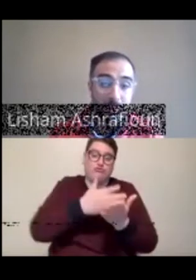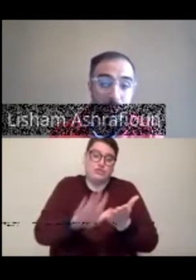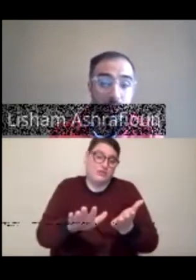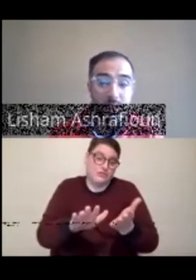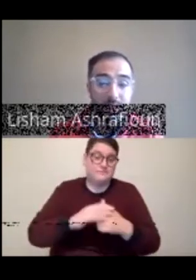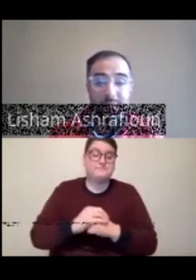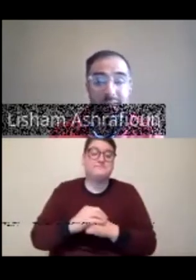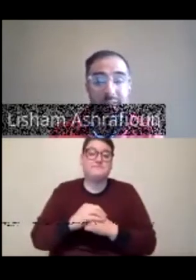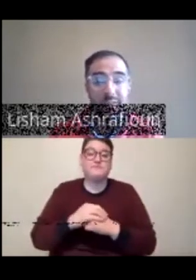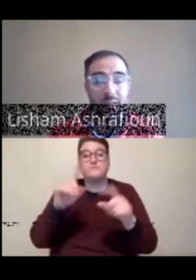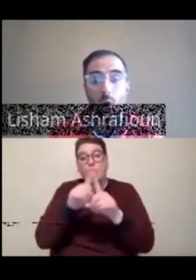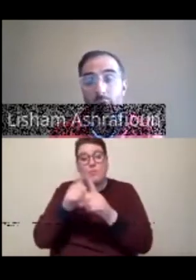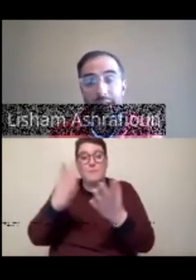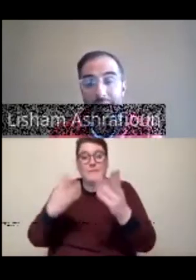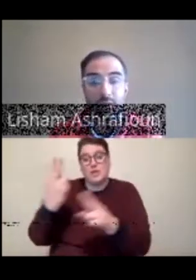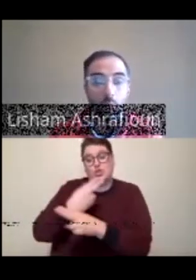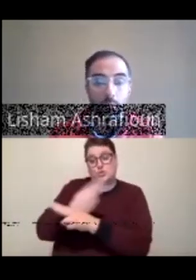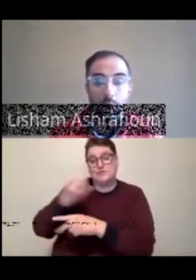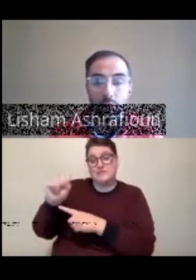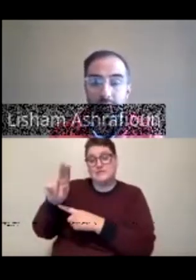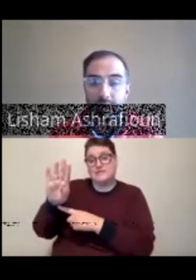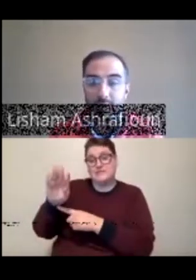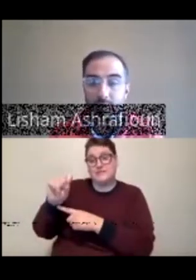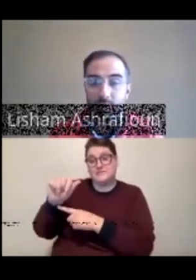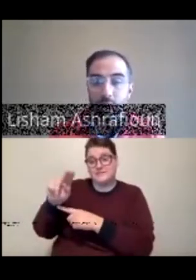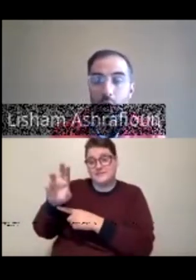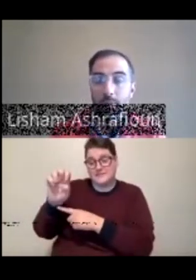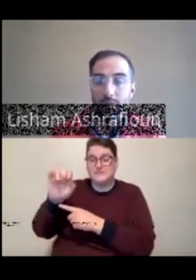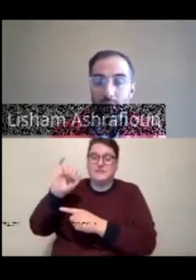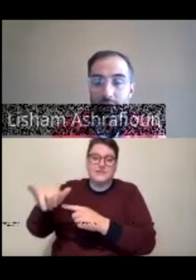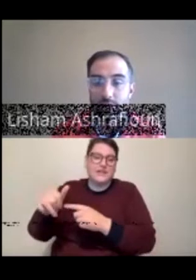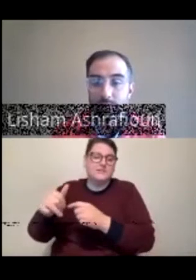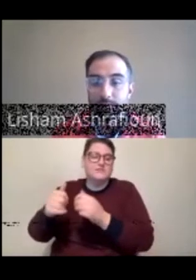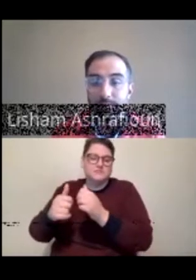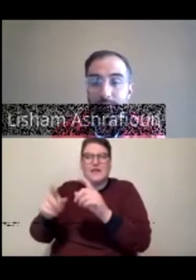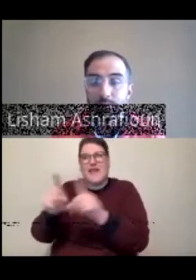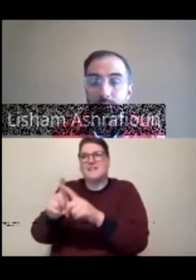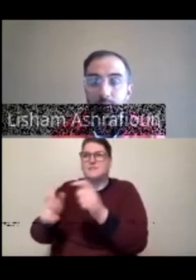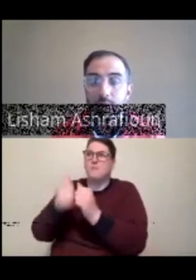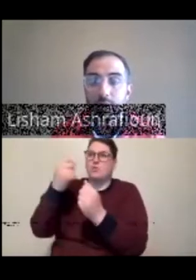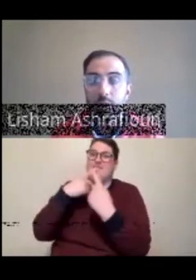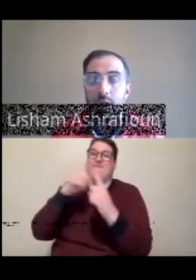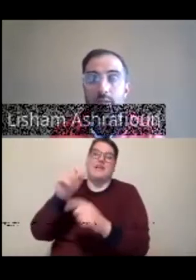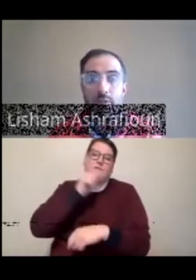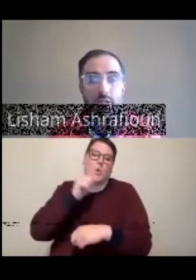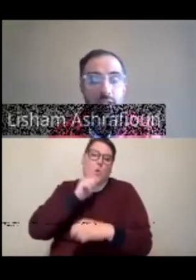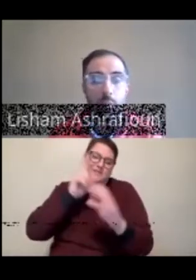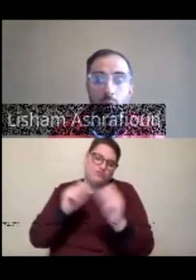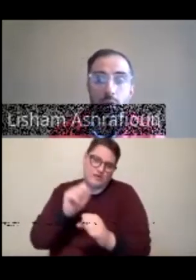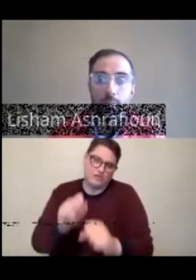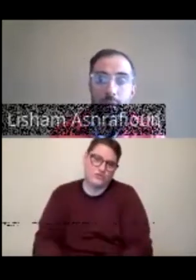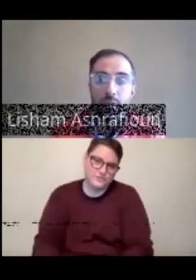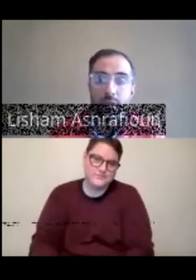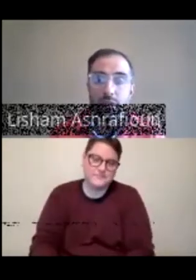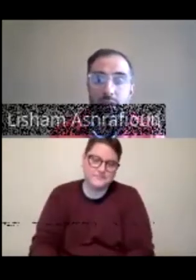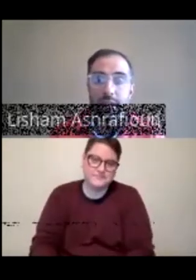be, using substances as the only and or most effective coping strategy. And so this is